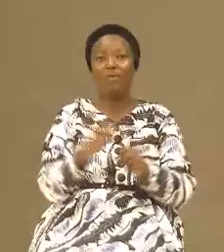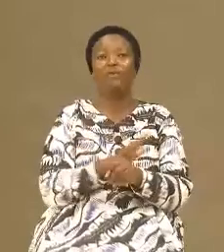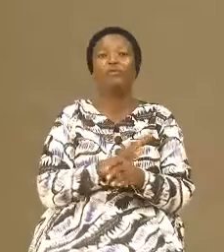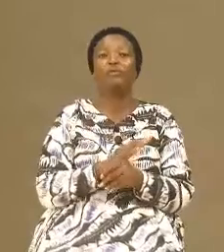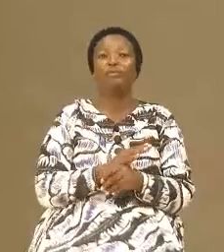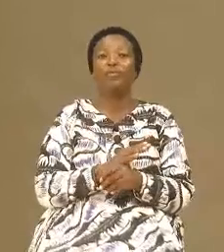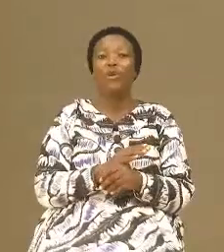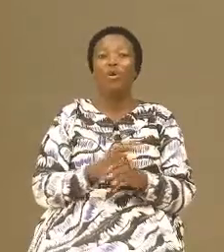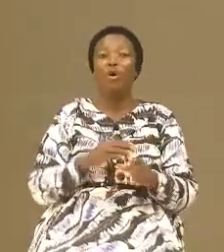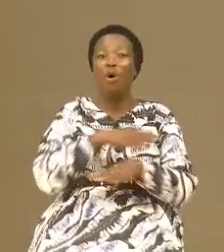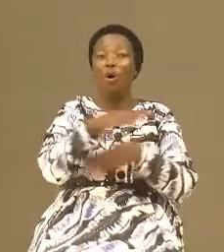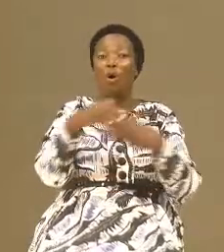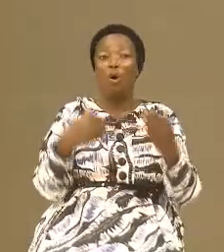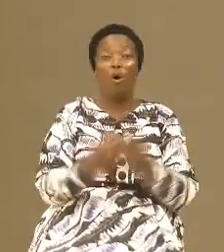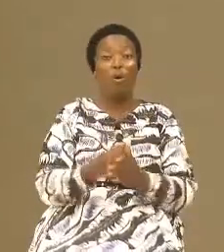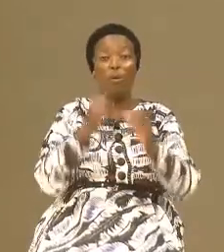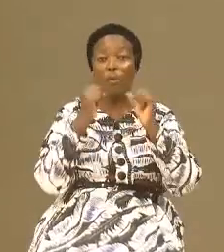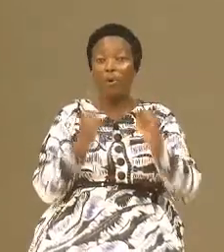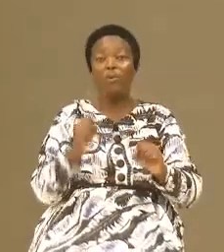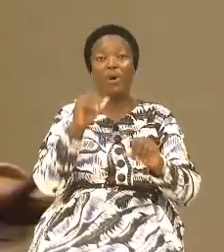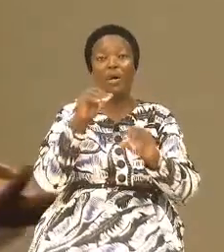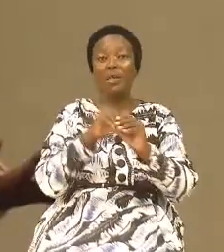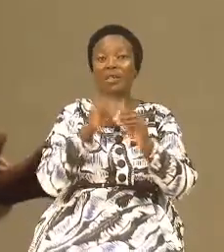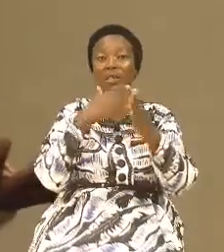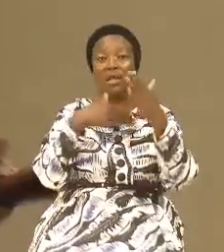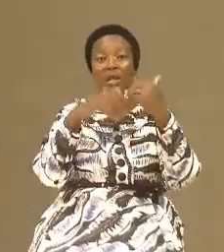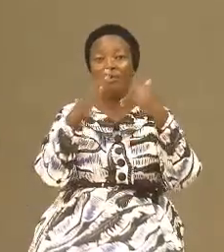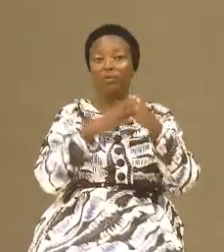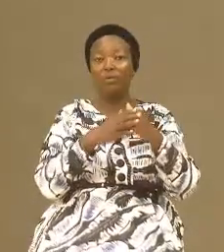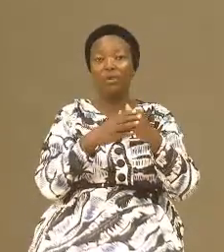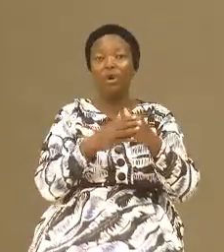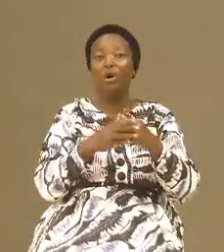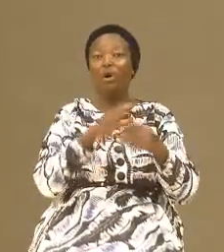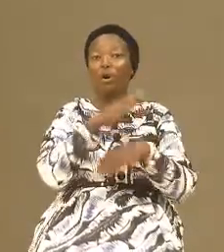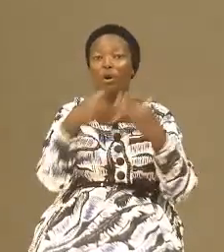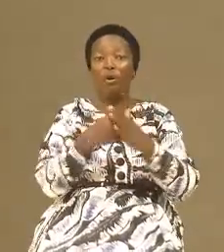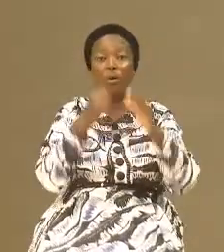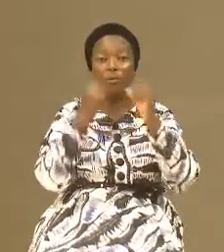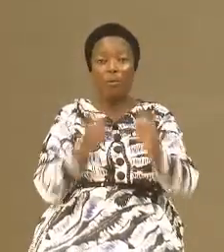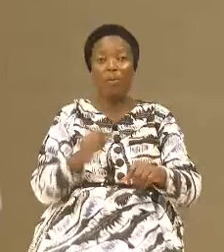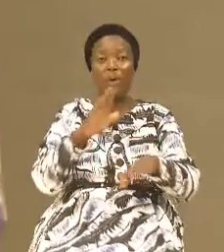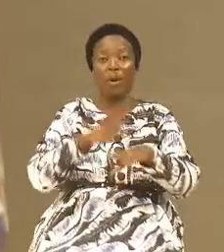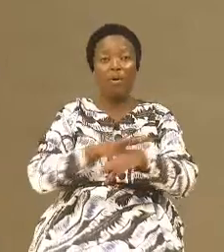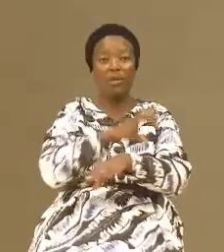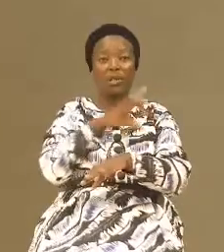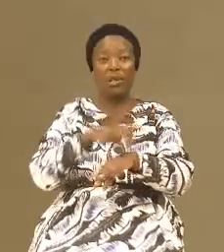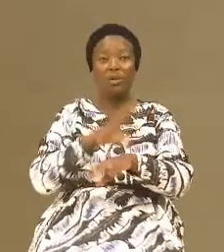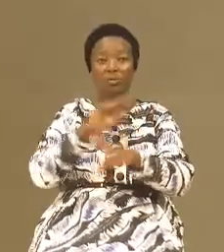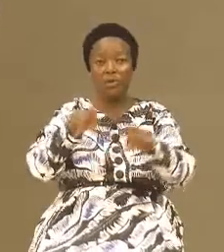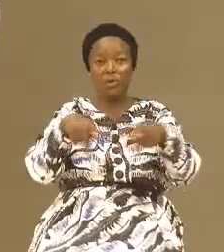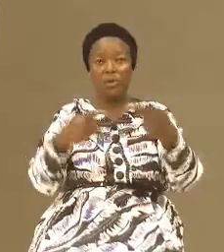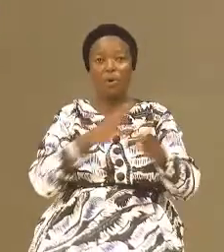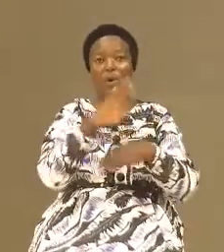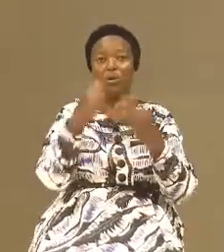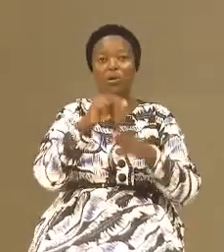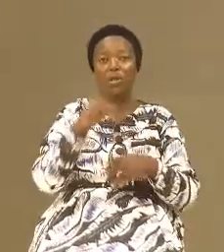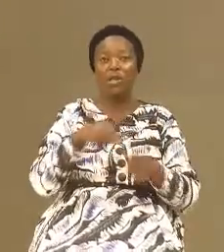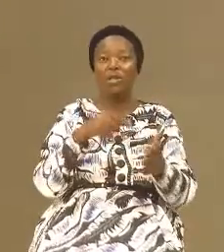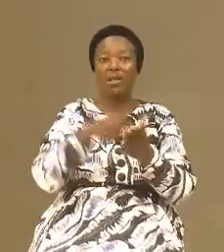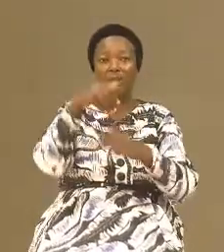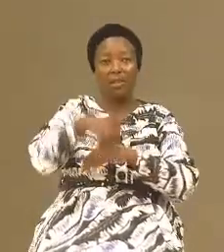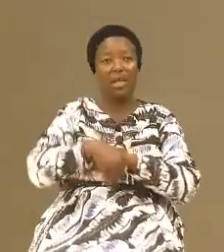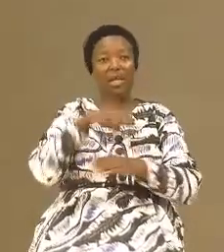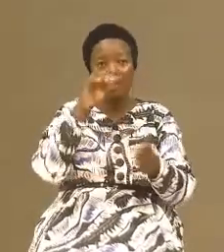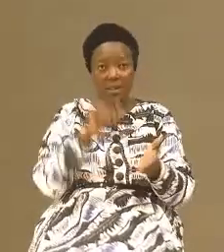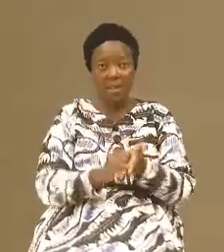All power in heaven, all power on earth is supplying your need tonight. That is